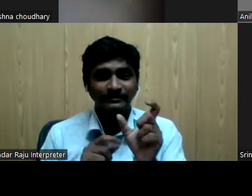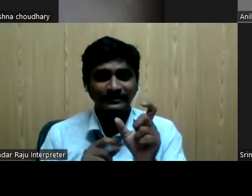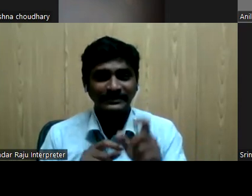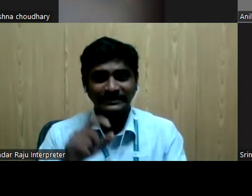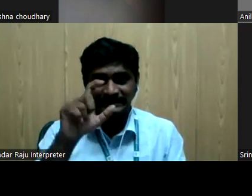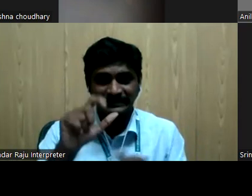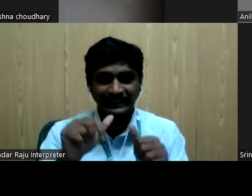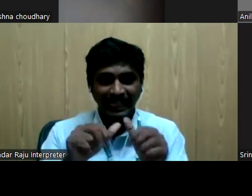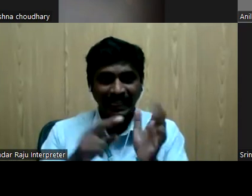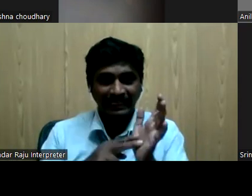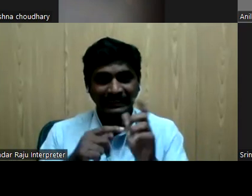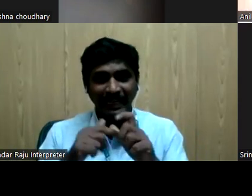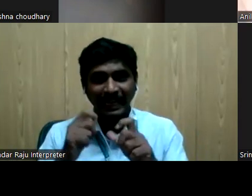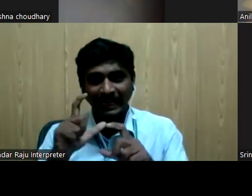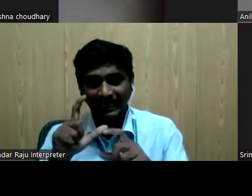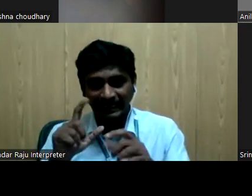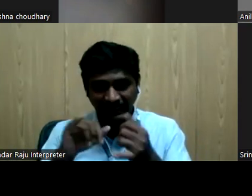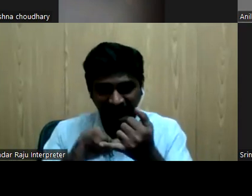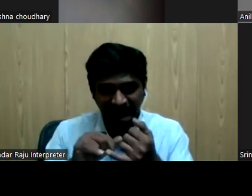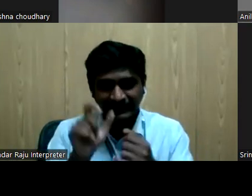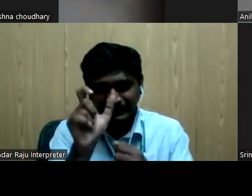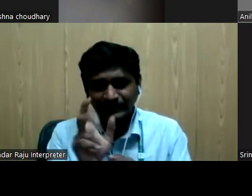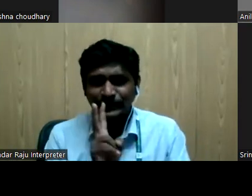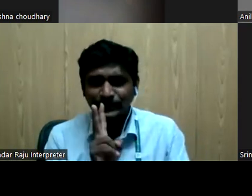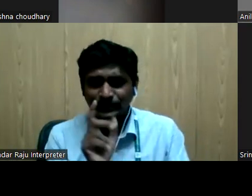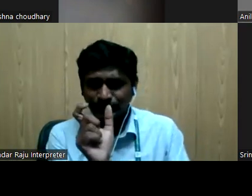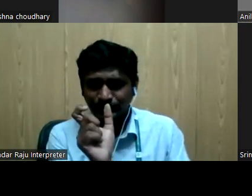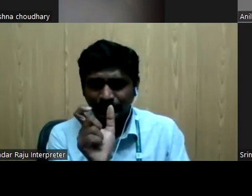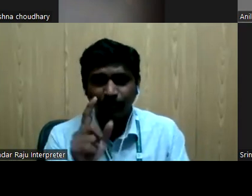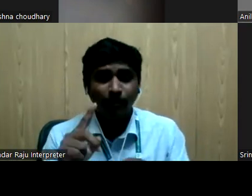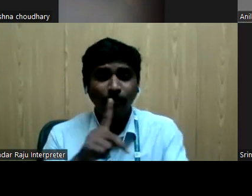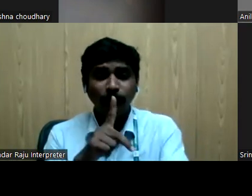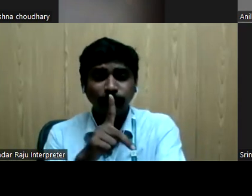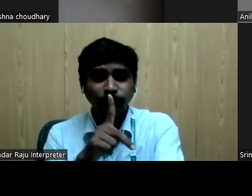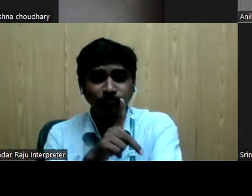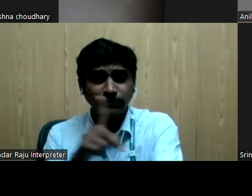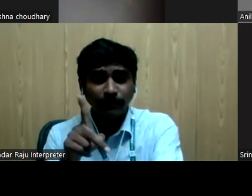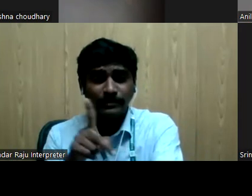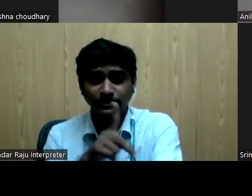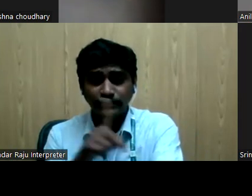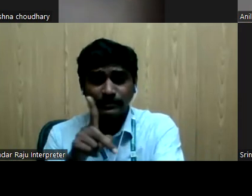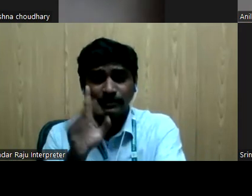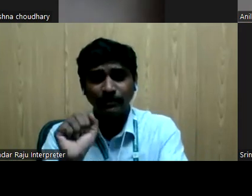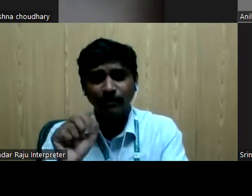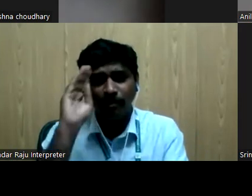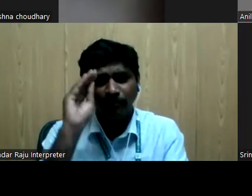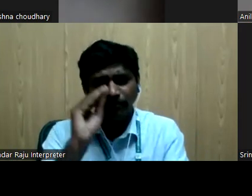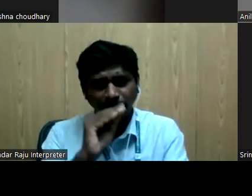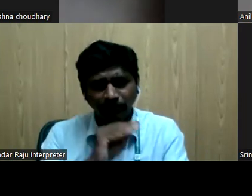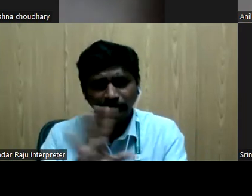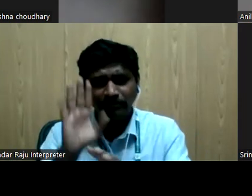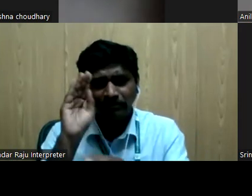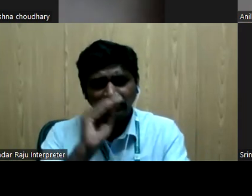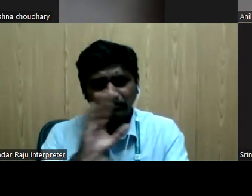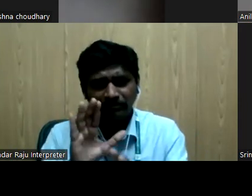catalyst is so important. You know, we all are professionals here. We provide the information and transfer the skills,